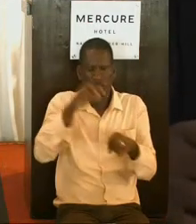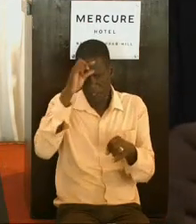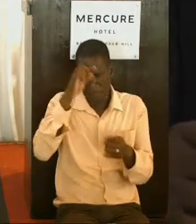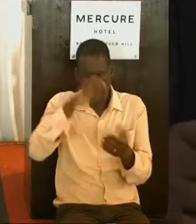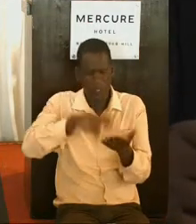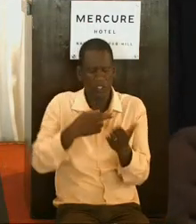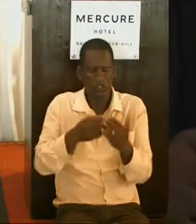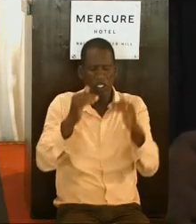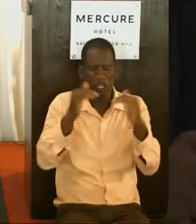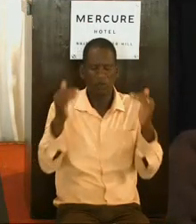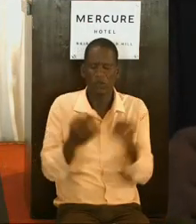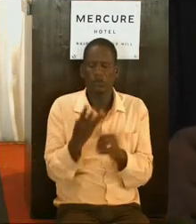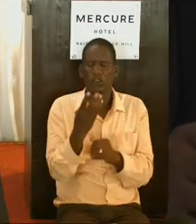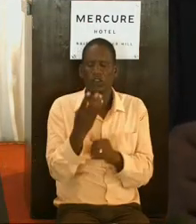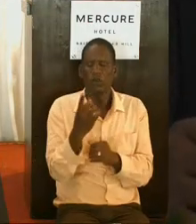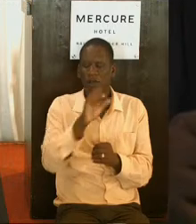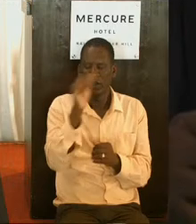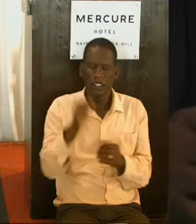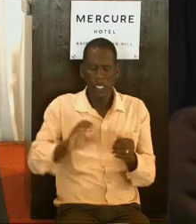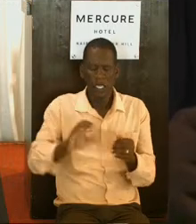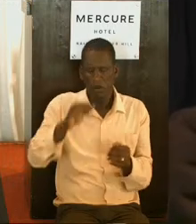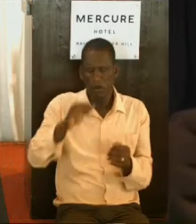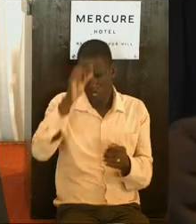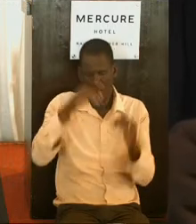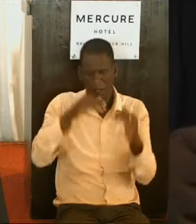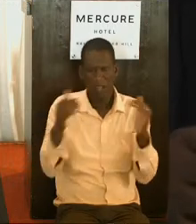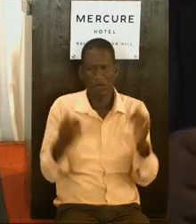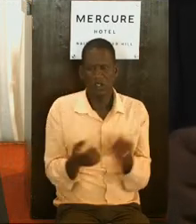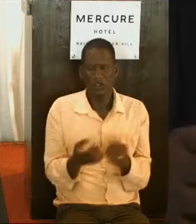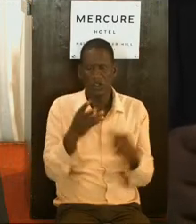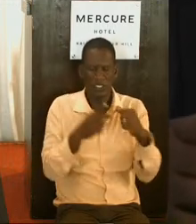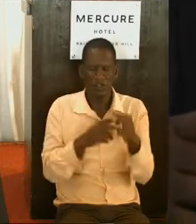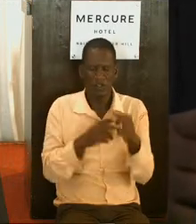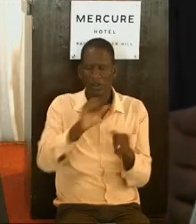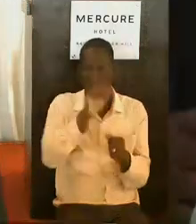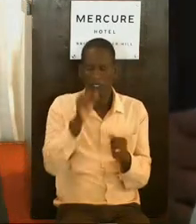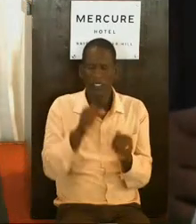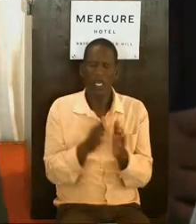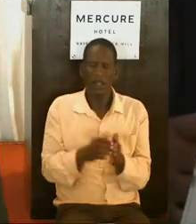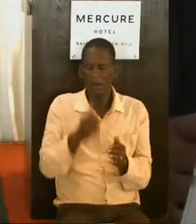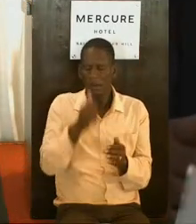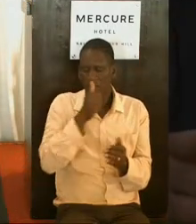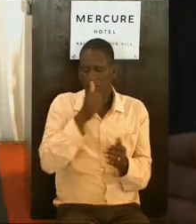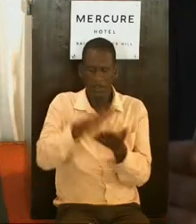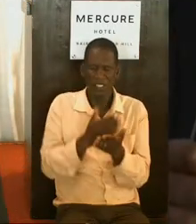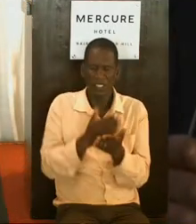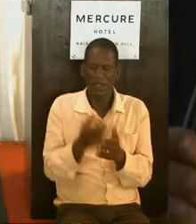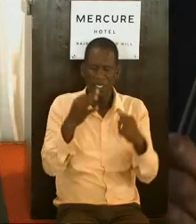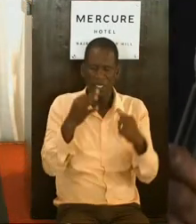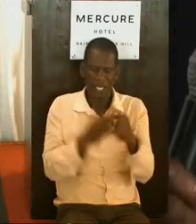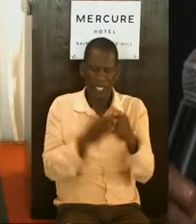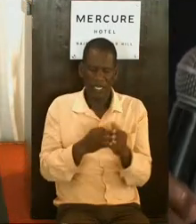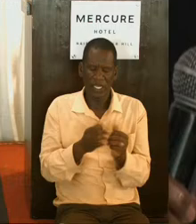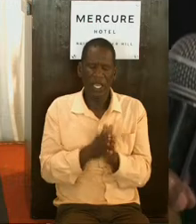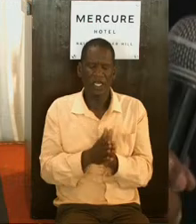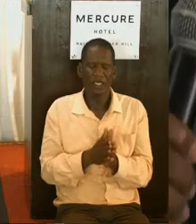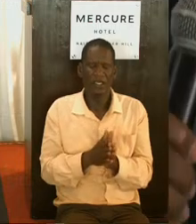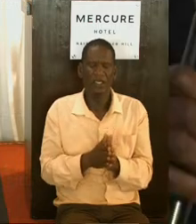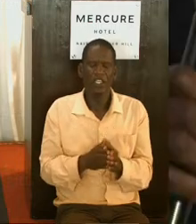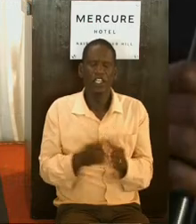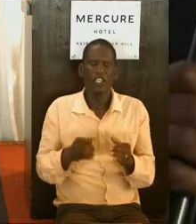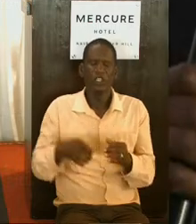resource level it was 41 percent County government level was at 47 percent private sector 38 and the